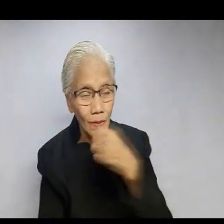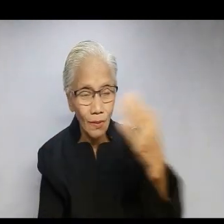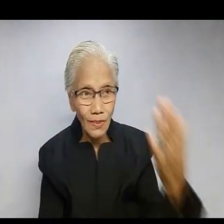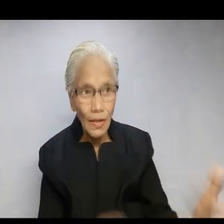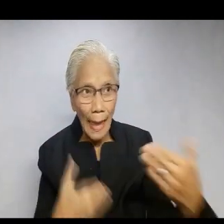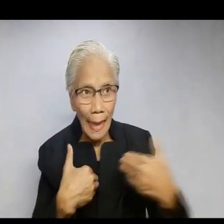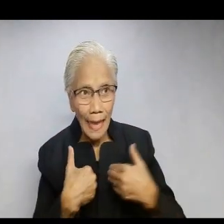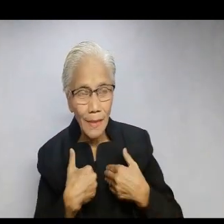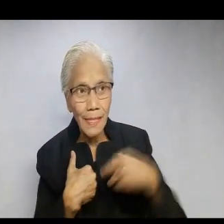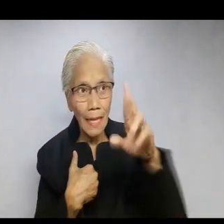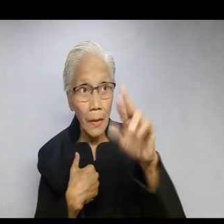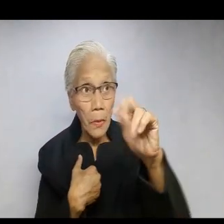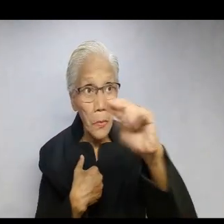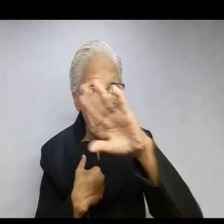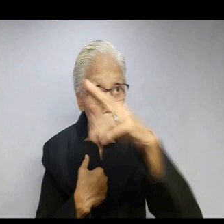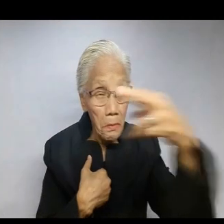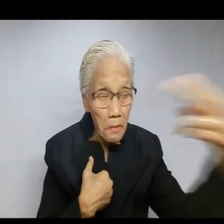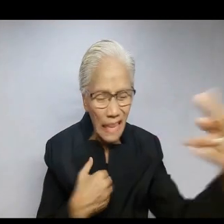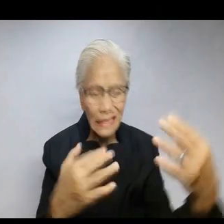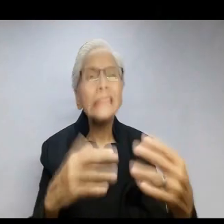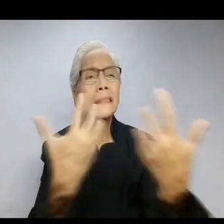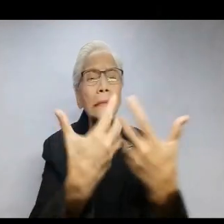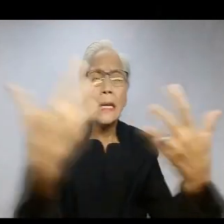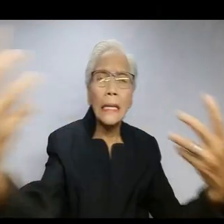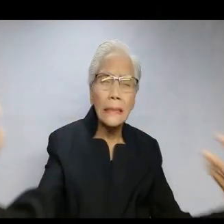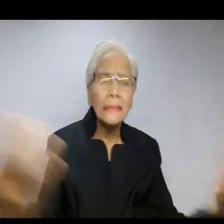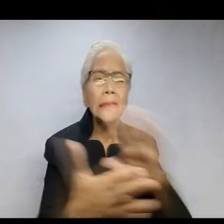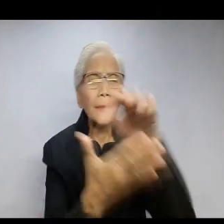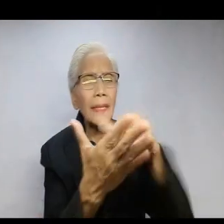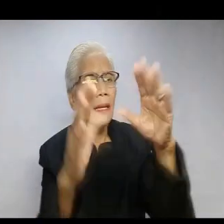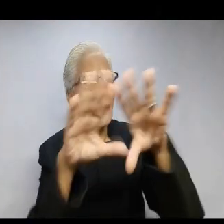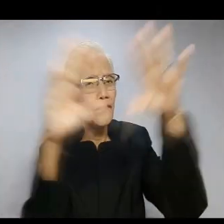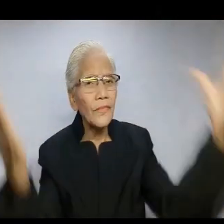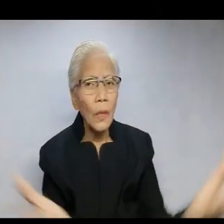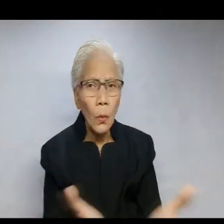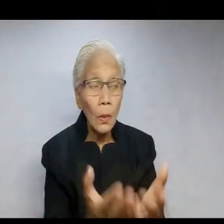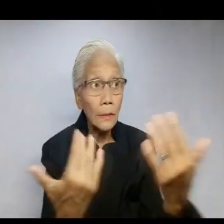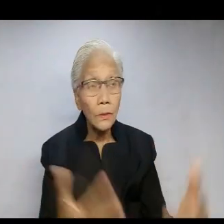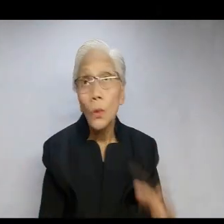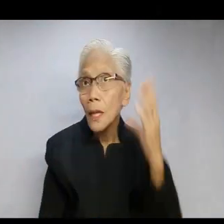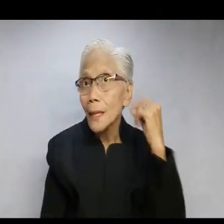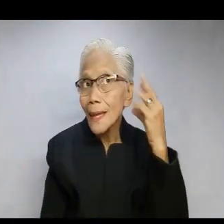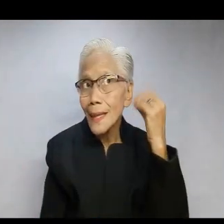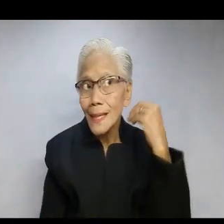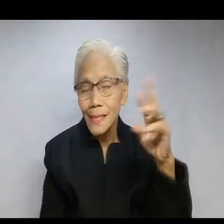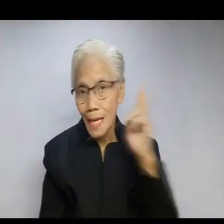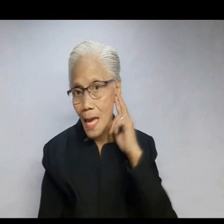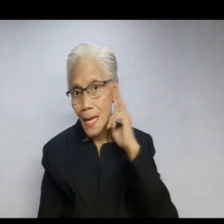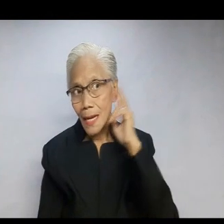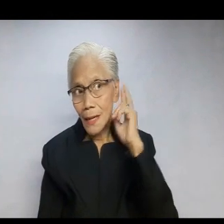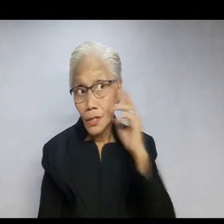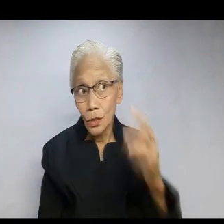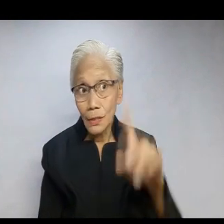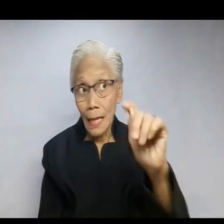13-year-old Logan Henderson. He lives on a ranch in the middle of Nebraska. Isolated from much of the world, he often listens to